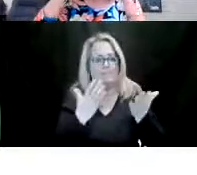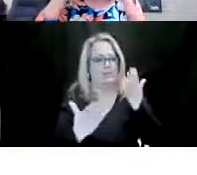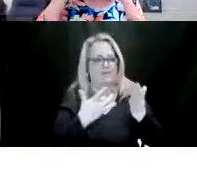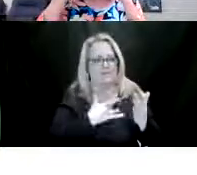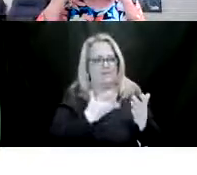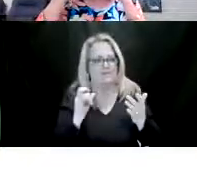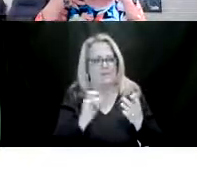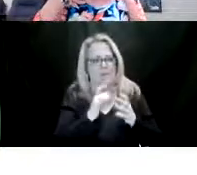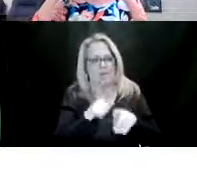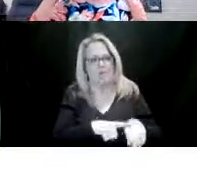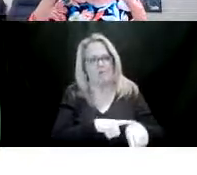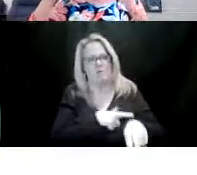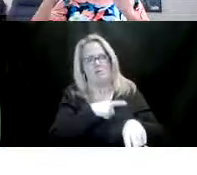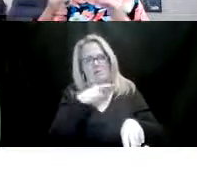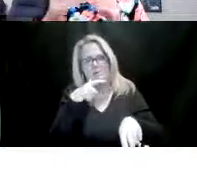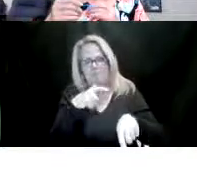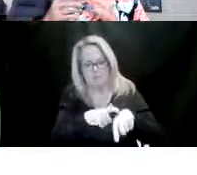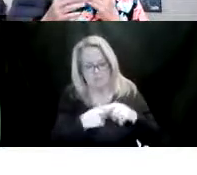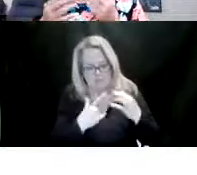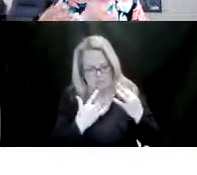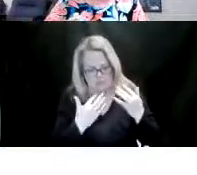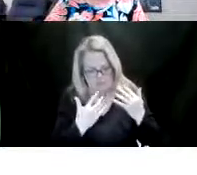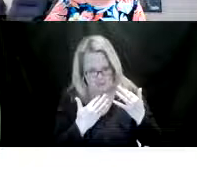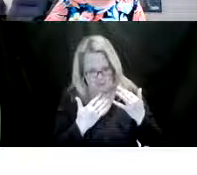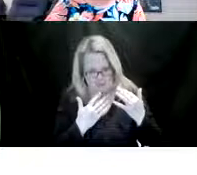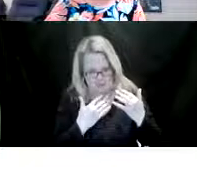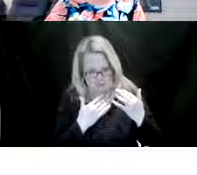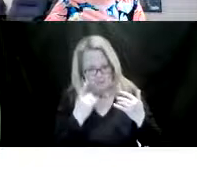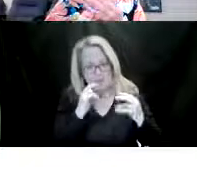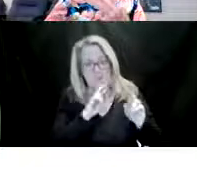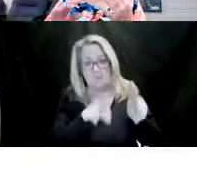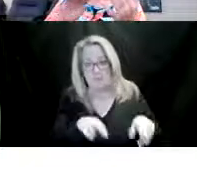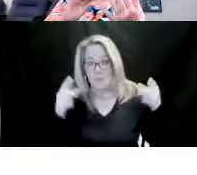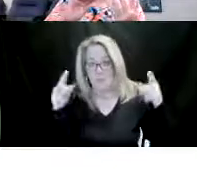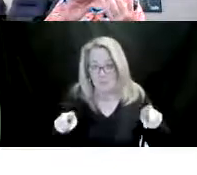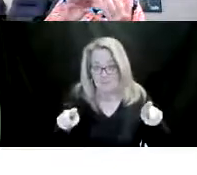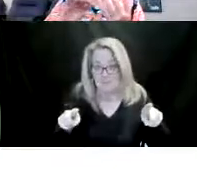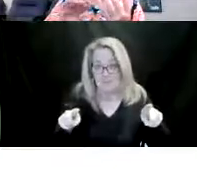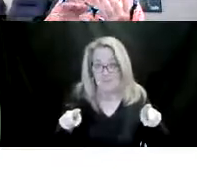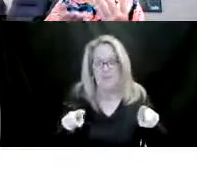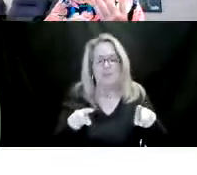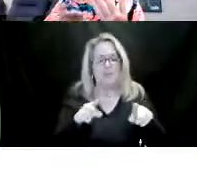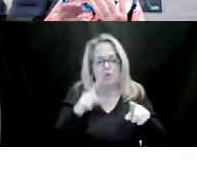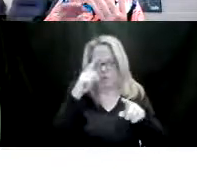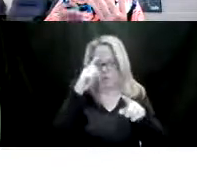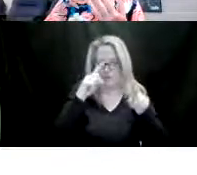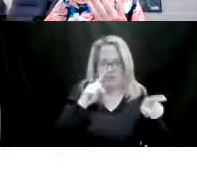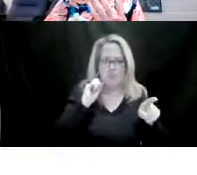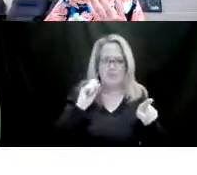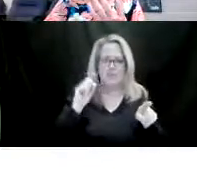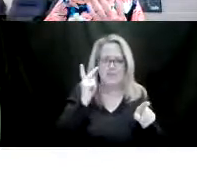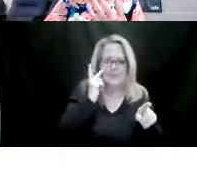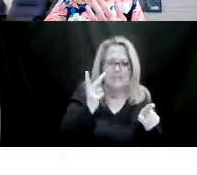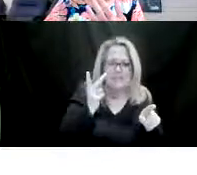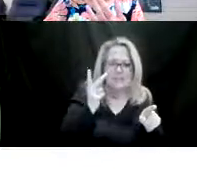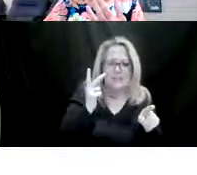in our brains for a response to occur. You figure a child has to hear or see what